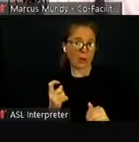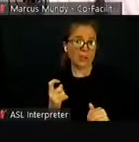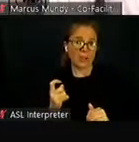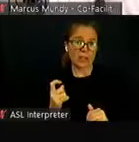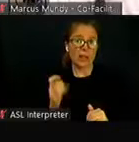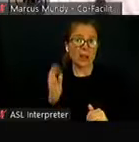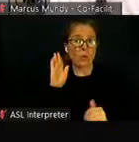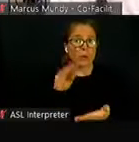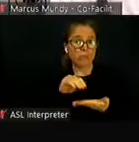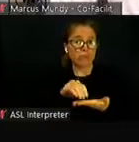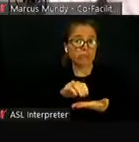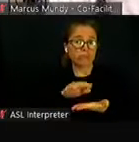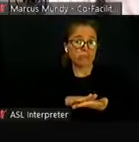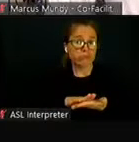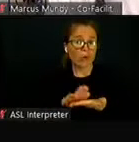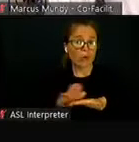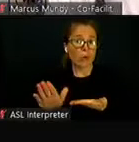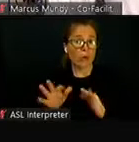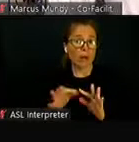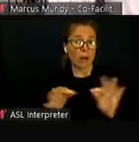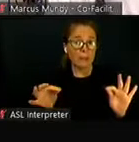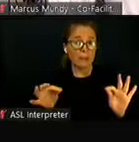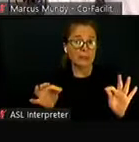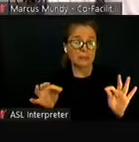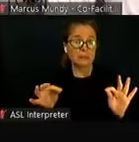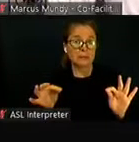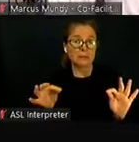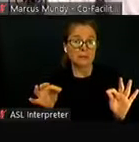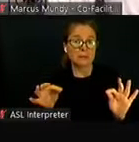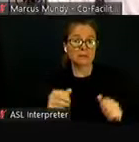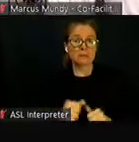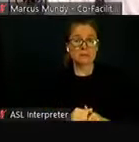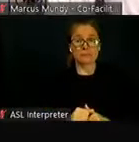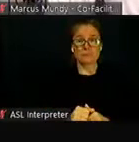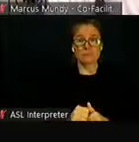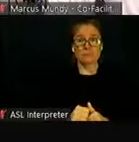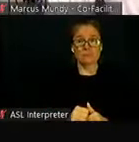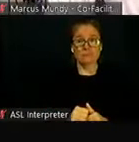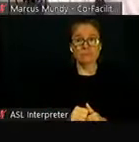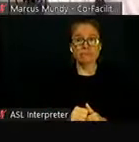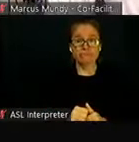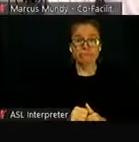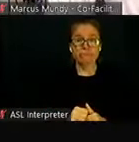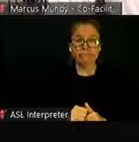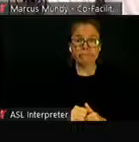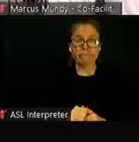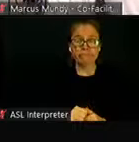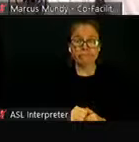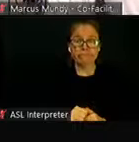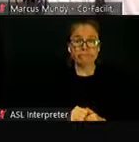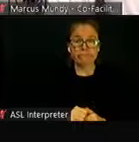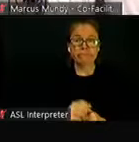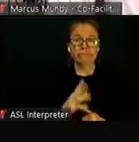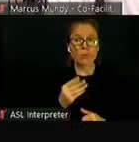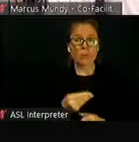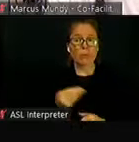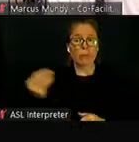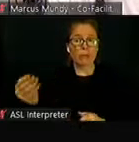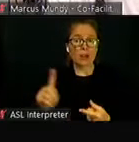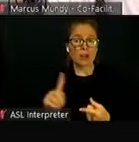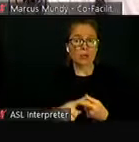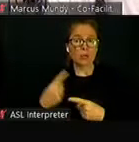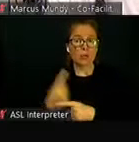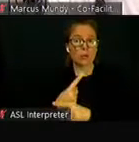definitely taking note of all the questions and comments that we're taking at this session, and then pass that on to the relevant